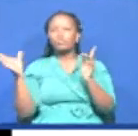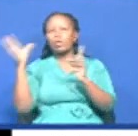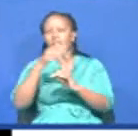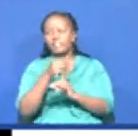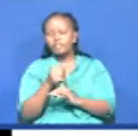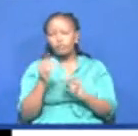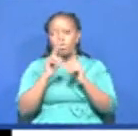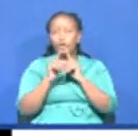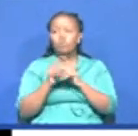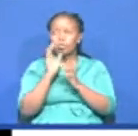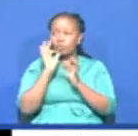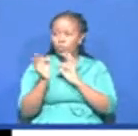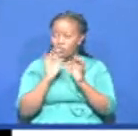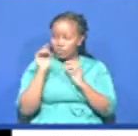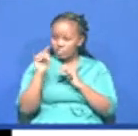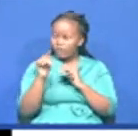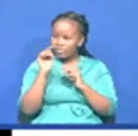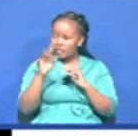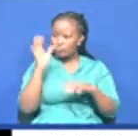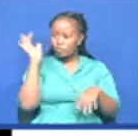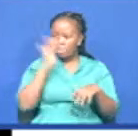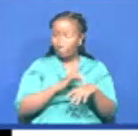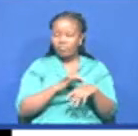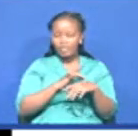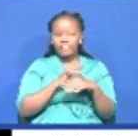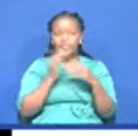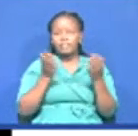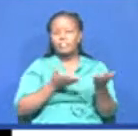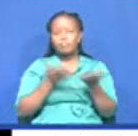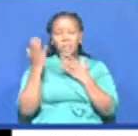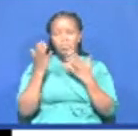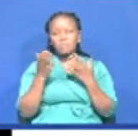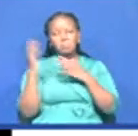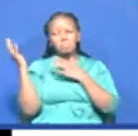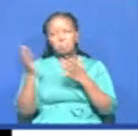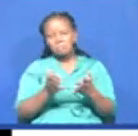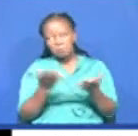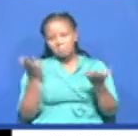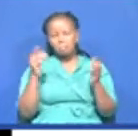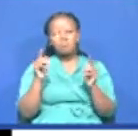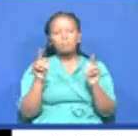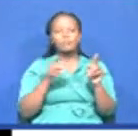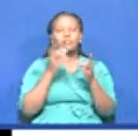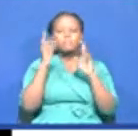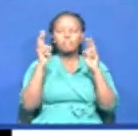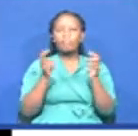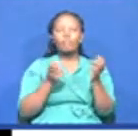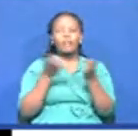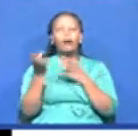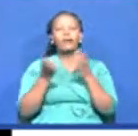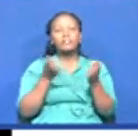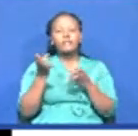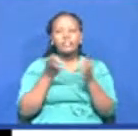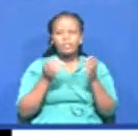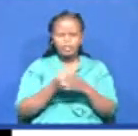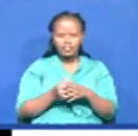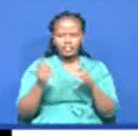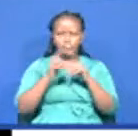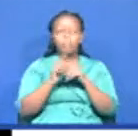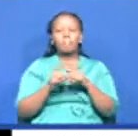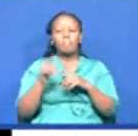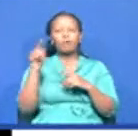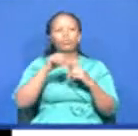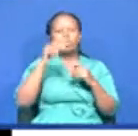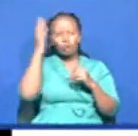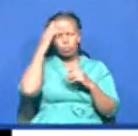is going to affect importation or matters trade as we know it. What we know from the initial presentation